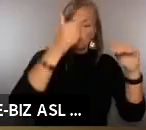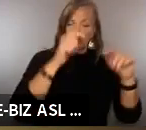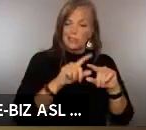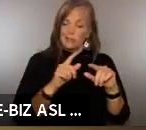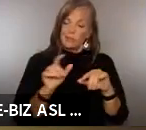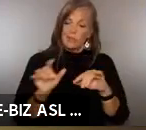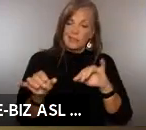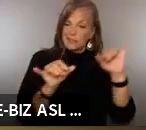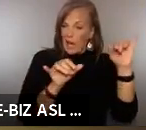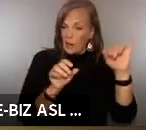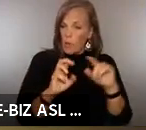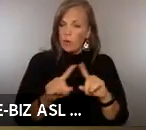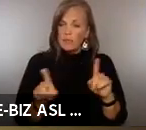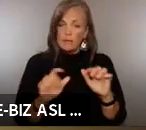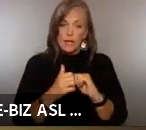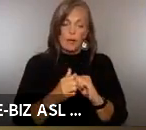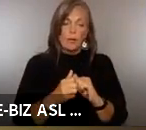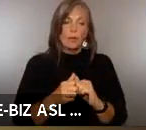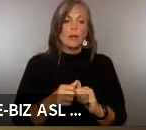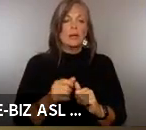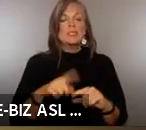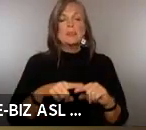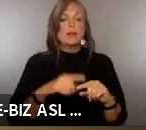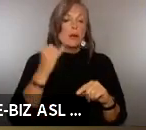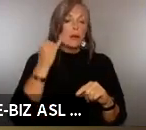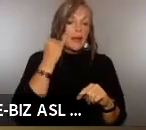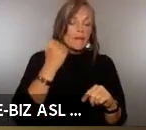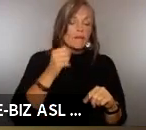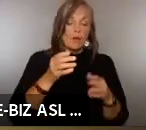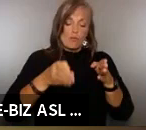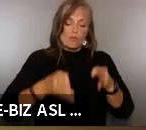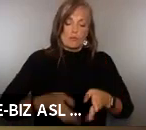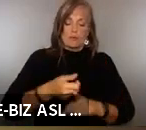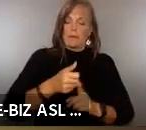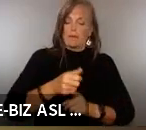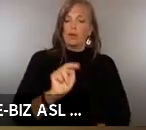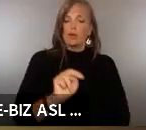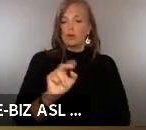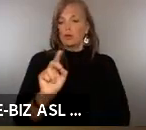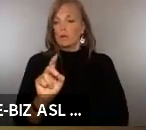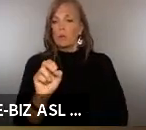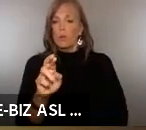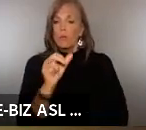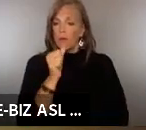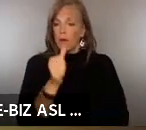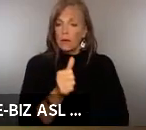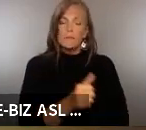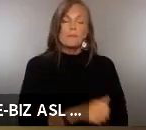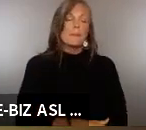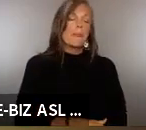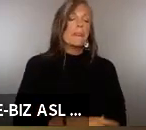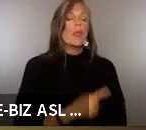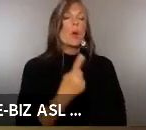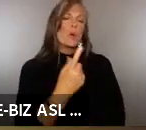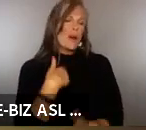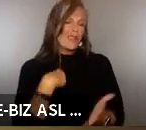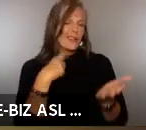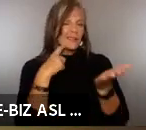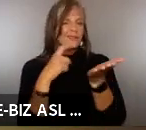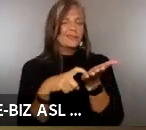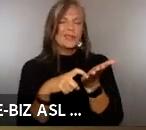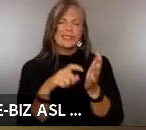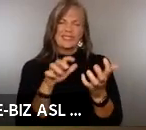depending on if you were neurodiverse or not. And I think one of the things that I found confusing and then enlightening was